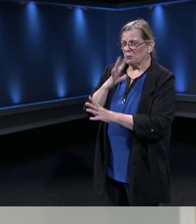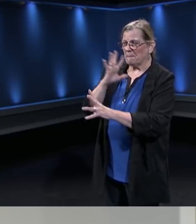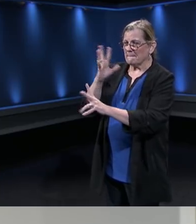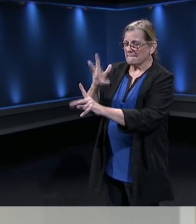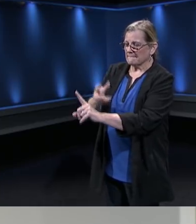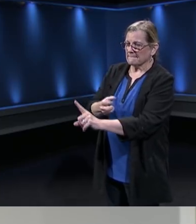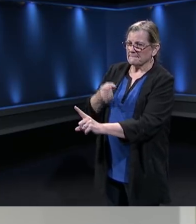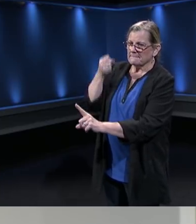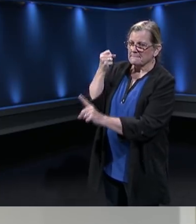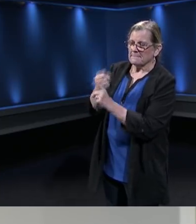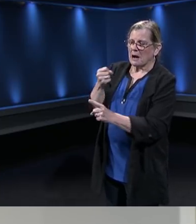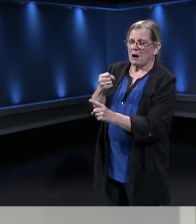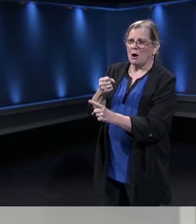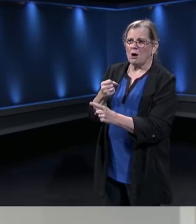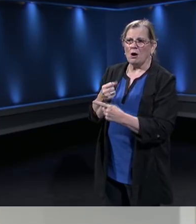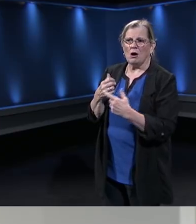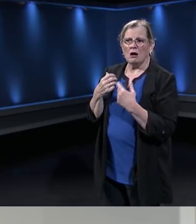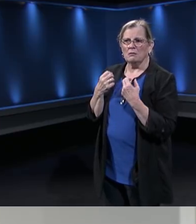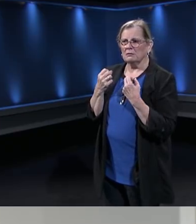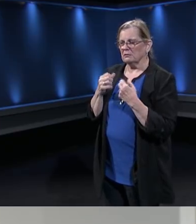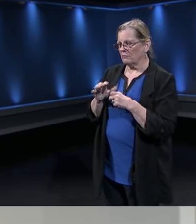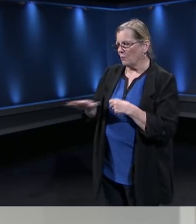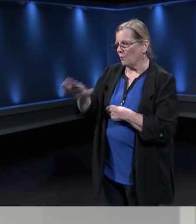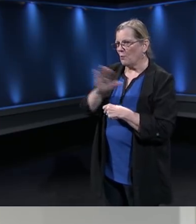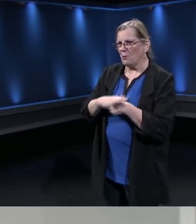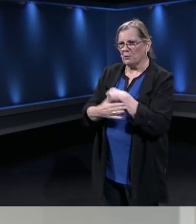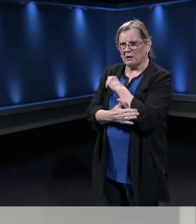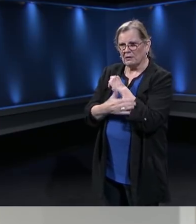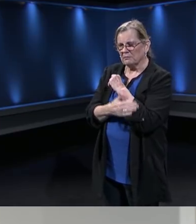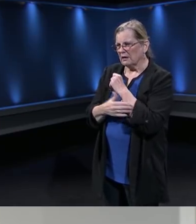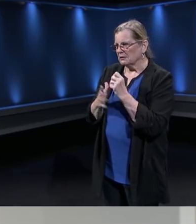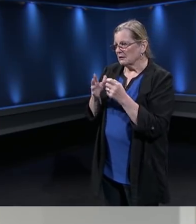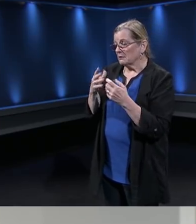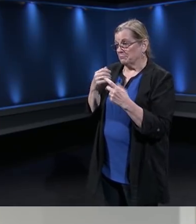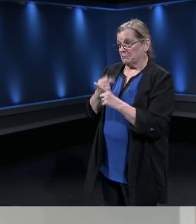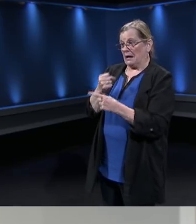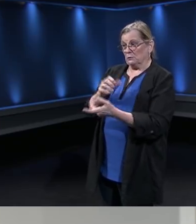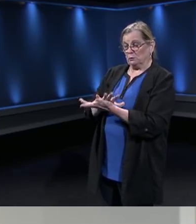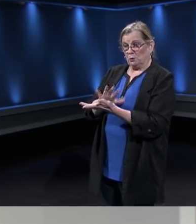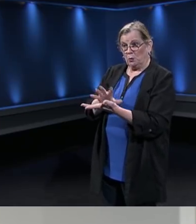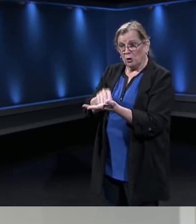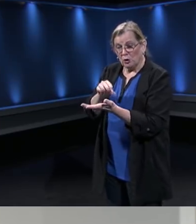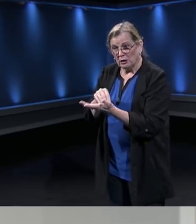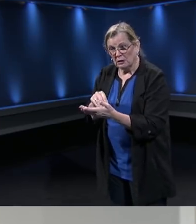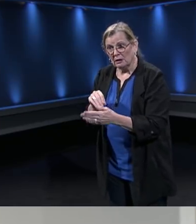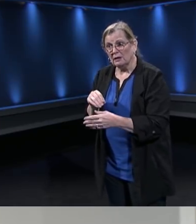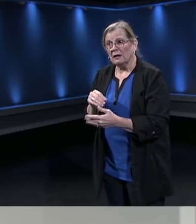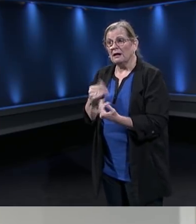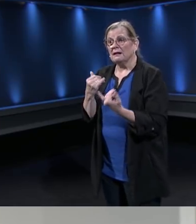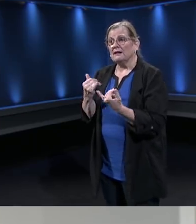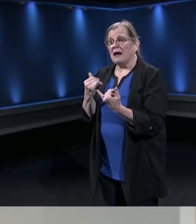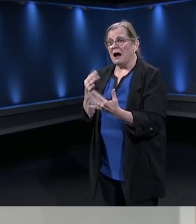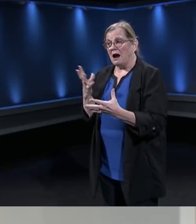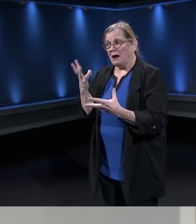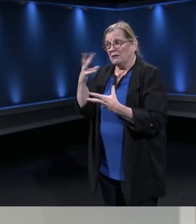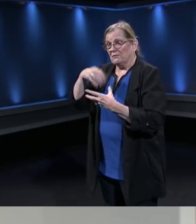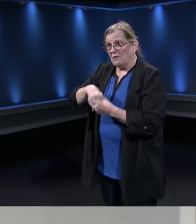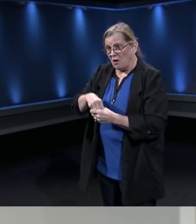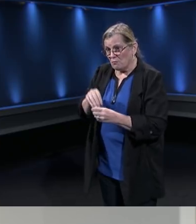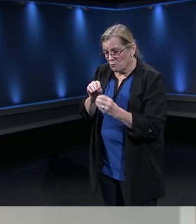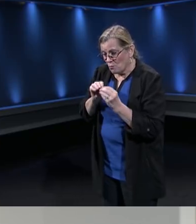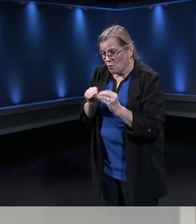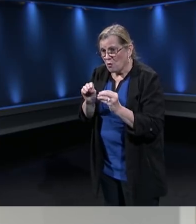to do professional development. And it's so exciting, Bethany, to see that we're really infusing in the professional development as we prepare for this virtual